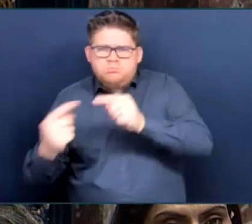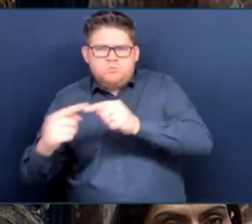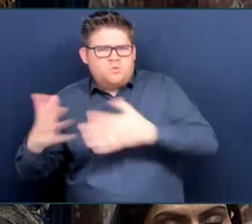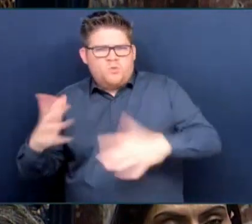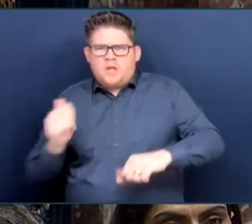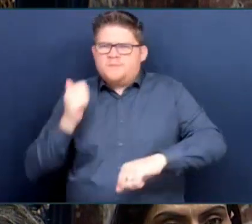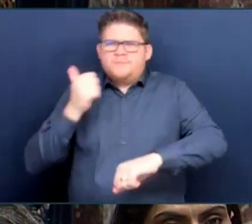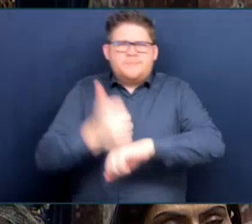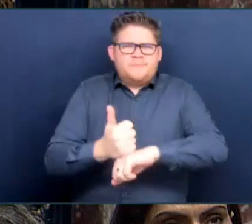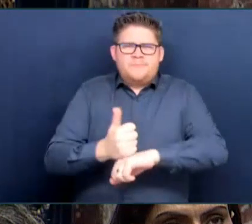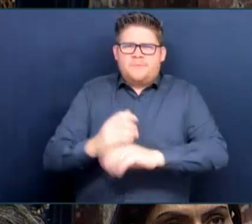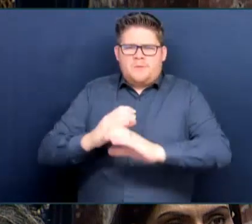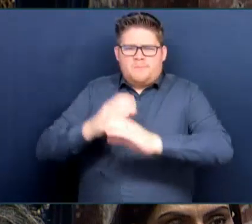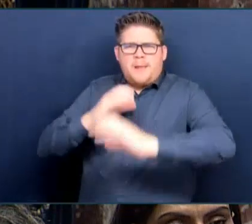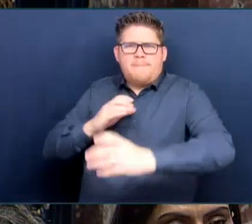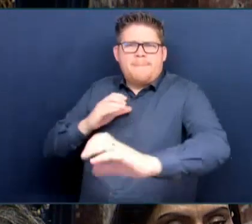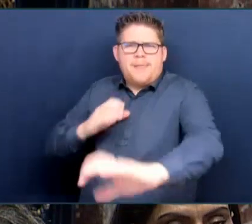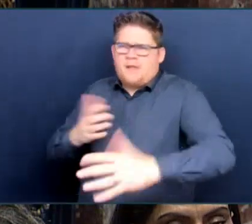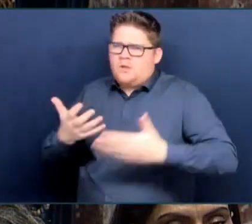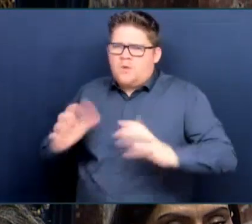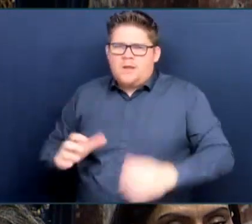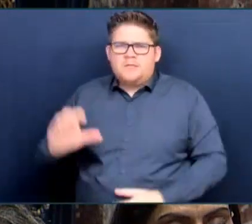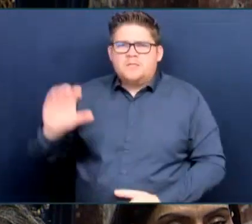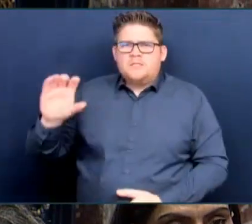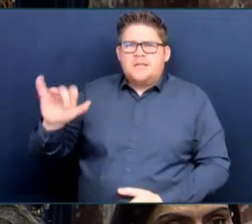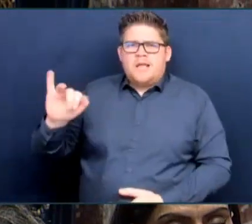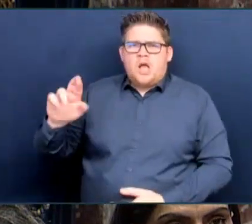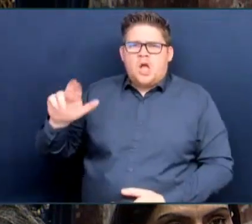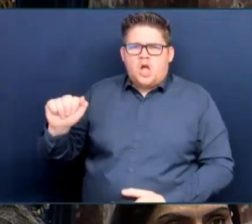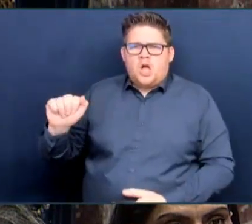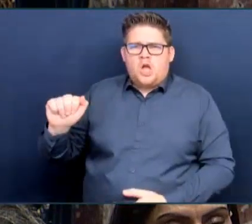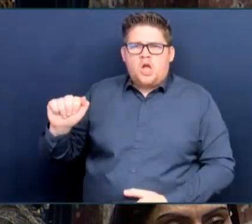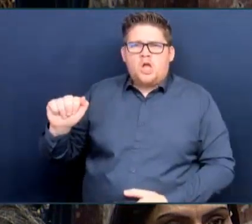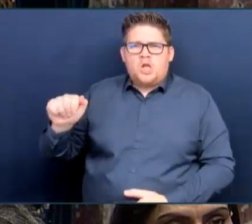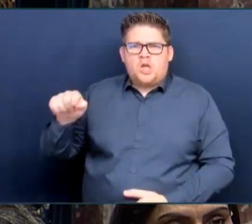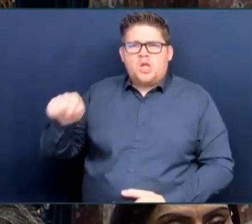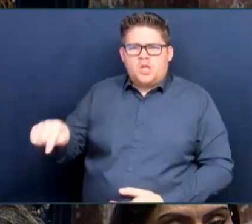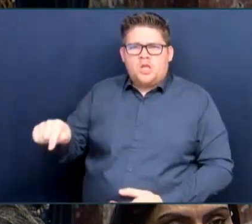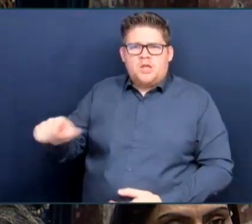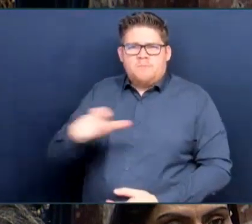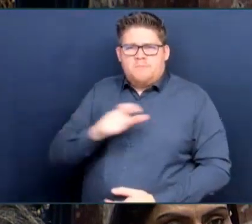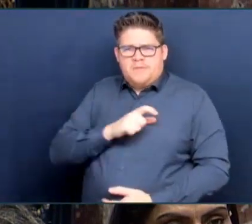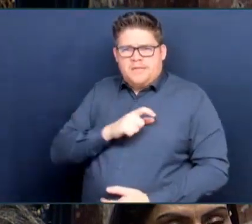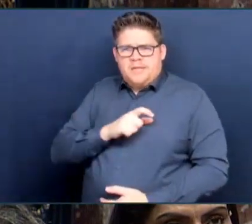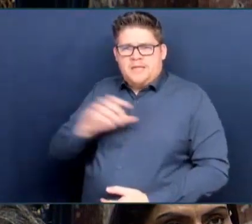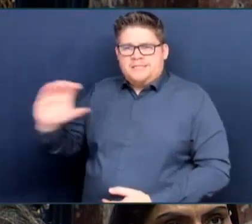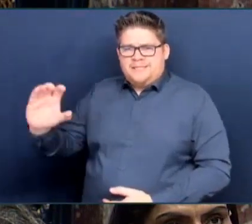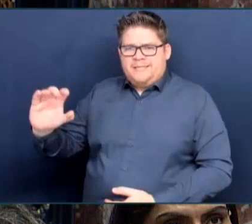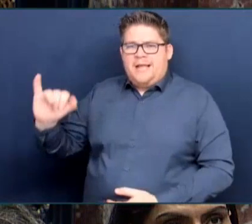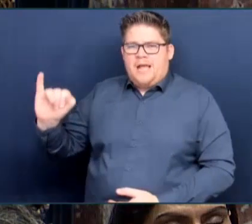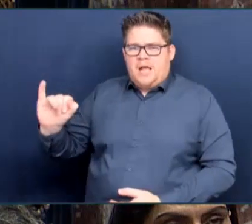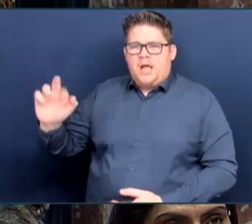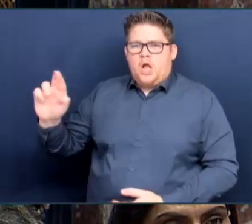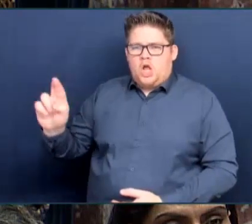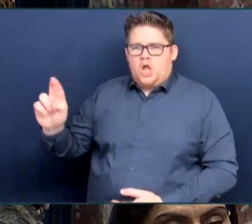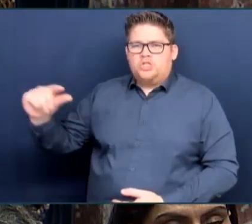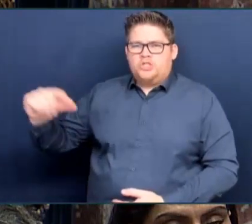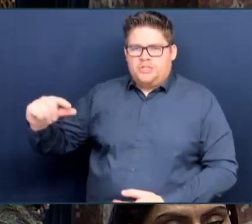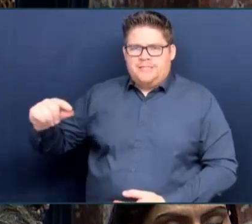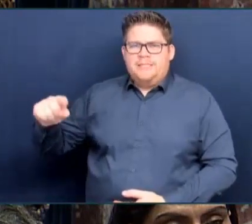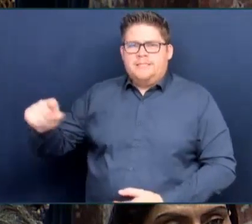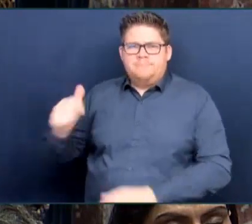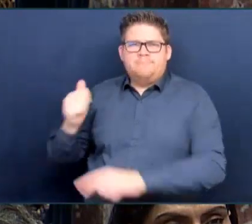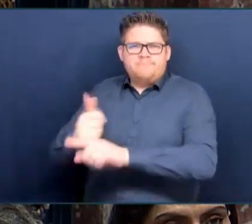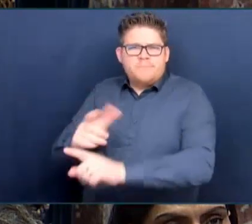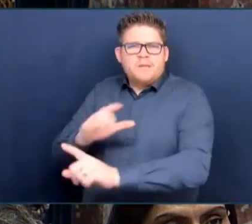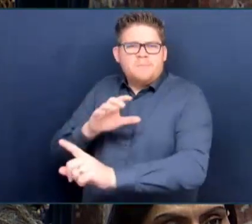use of force, arrests, detentions, and assaults against Indigenous and non-Indigenous land defenders, Mr. Speaker, many of